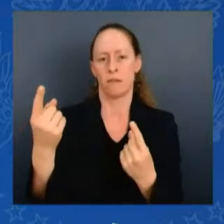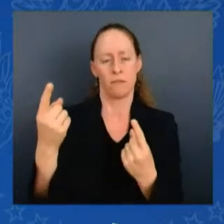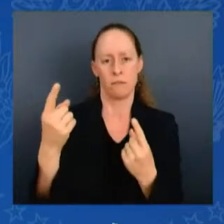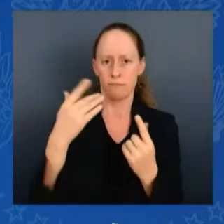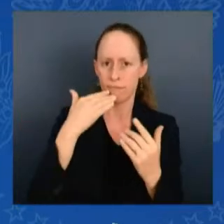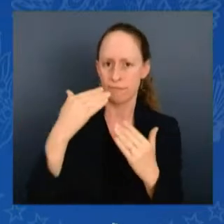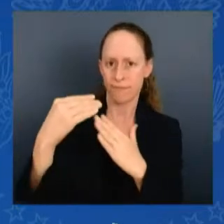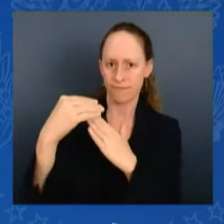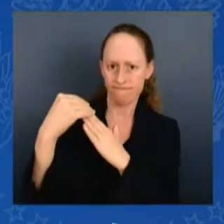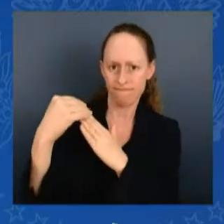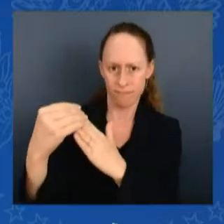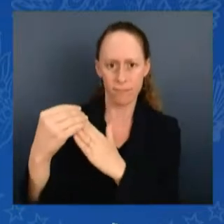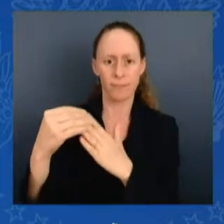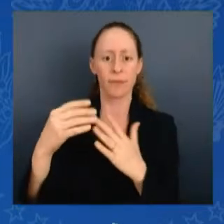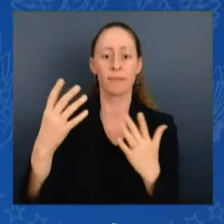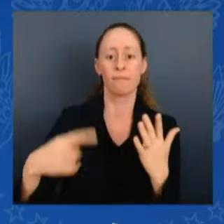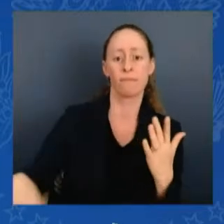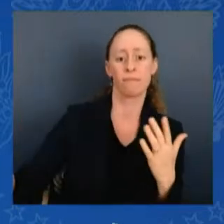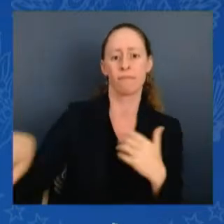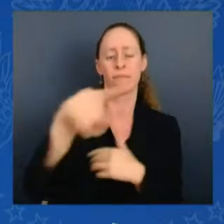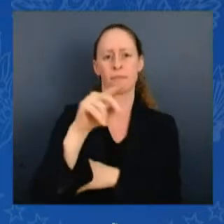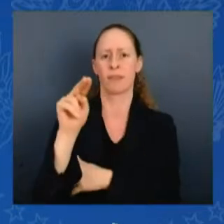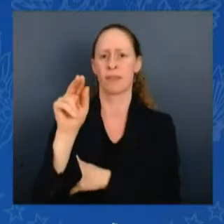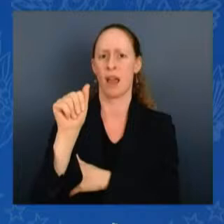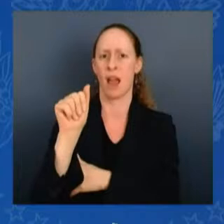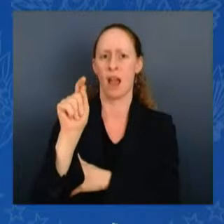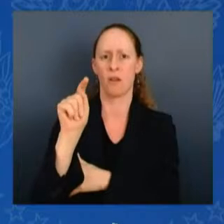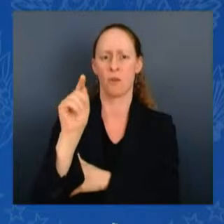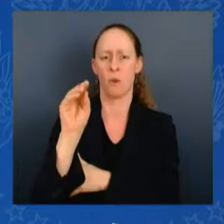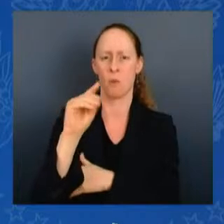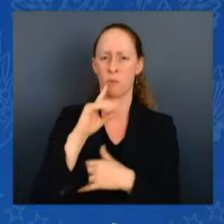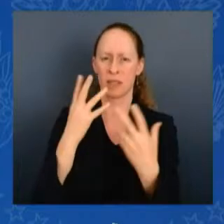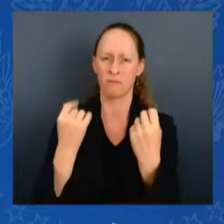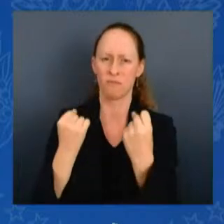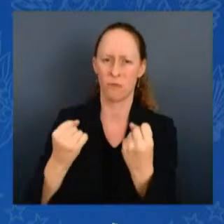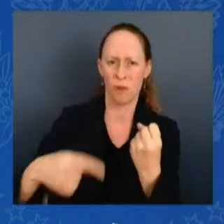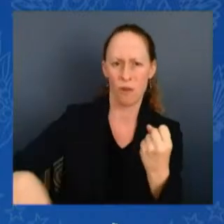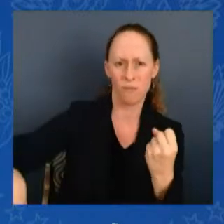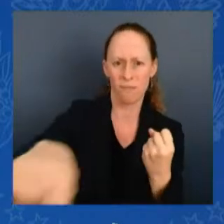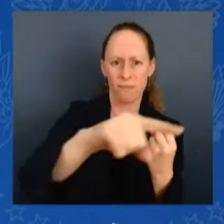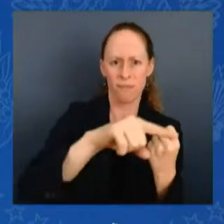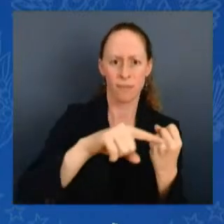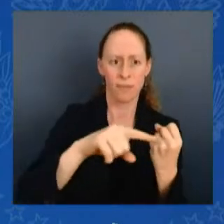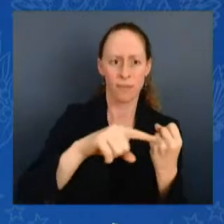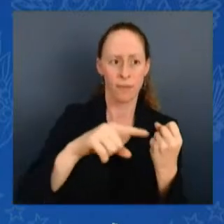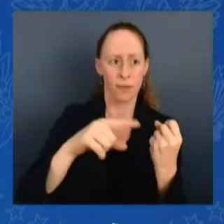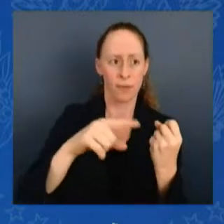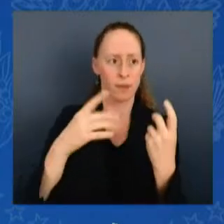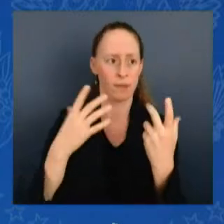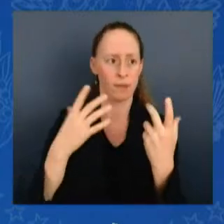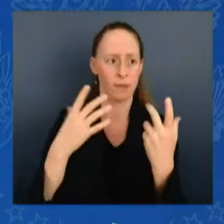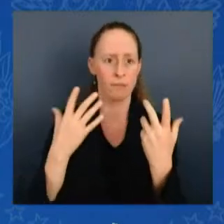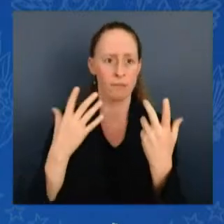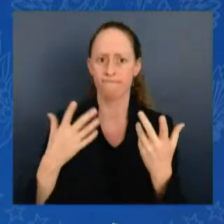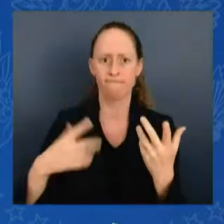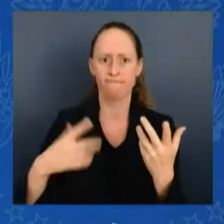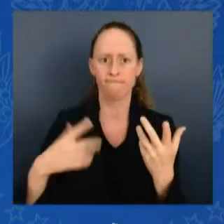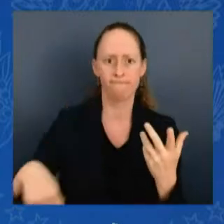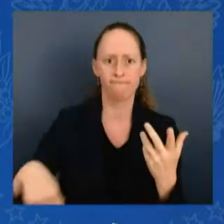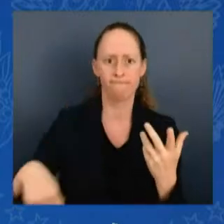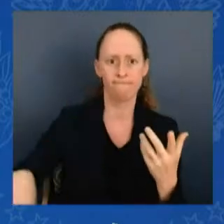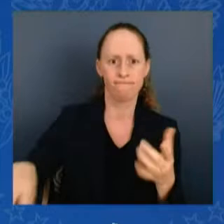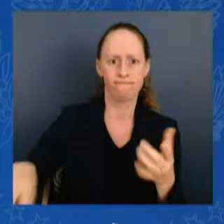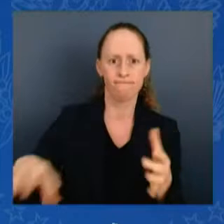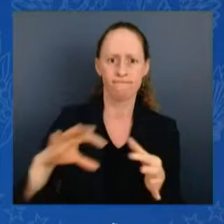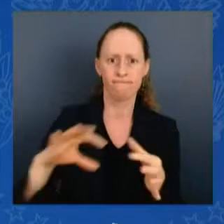leadership, NATO has implemented its largest reinforcement of collective defense since the Cold War, enhancing readiness